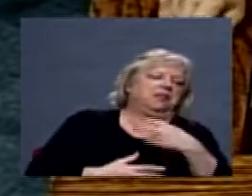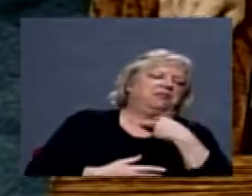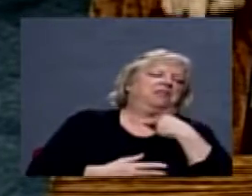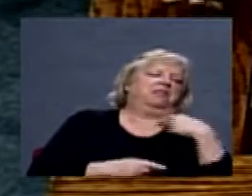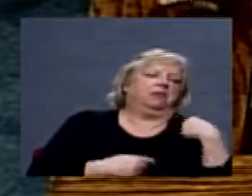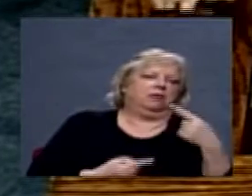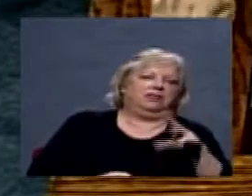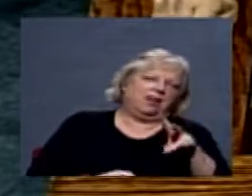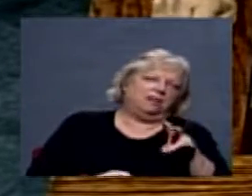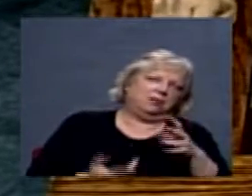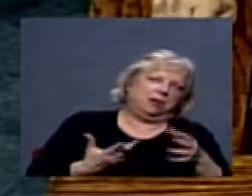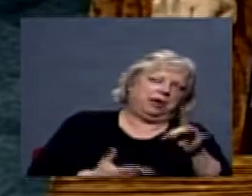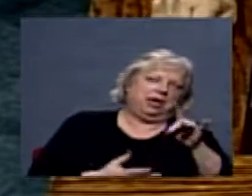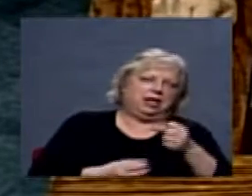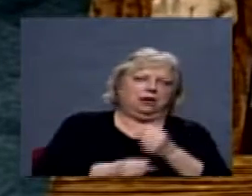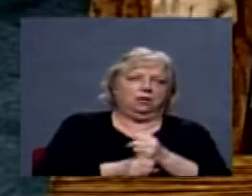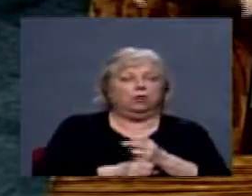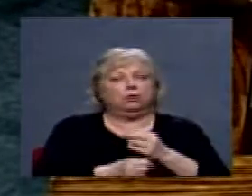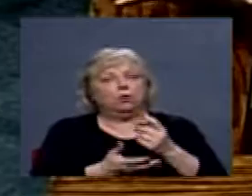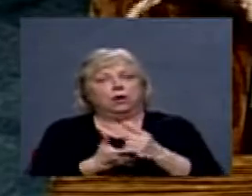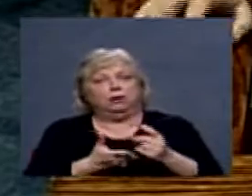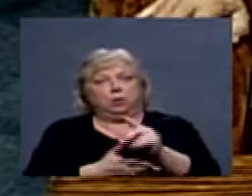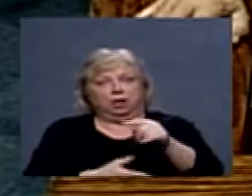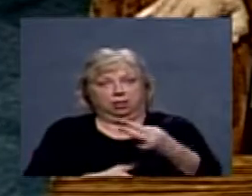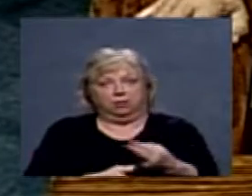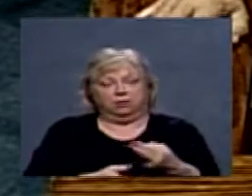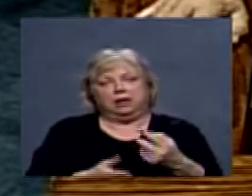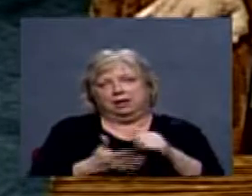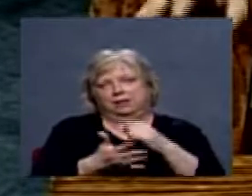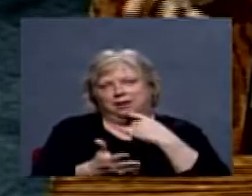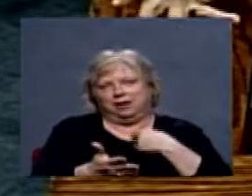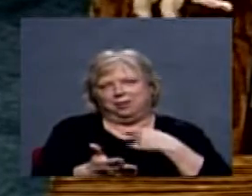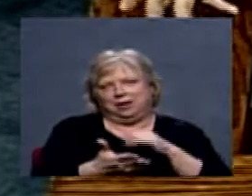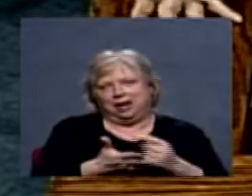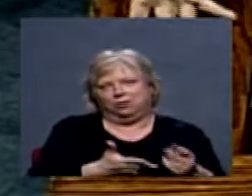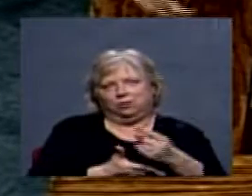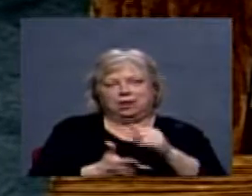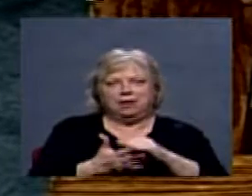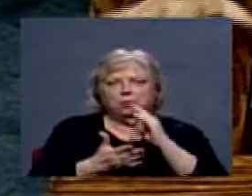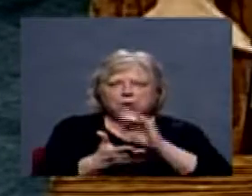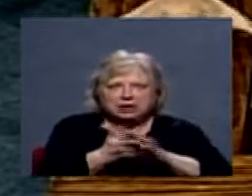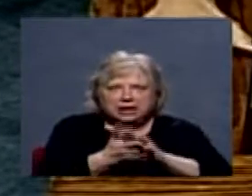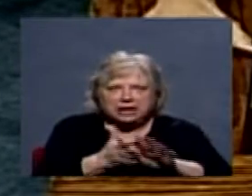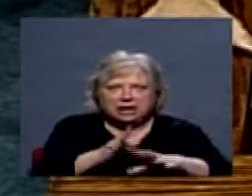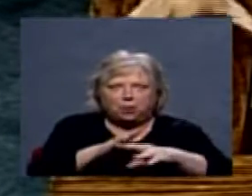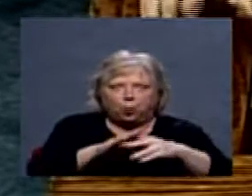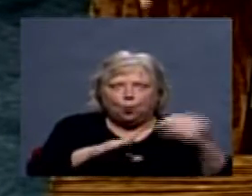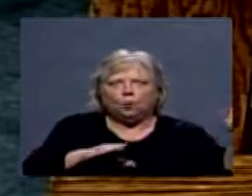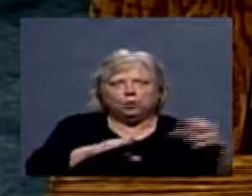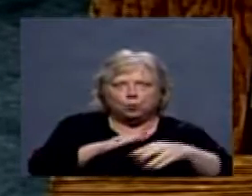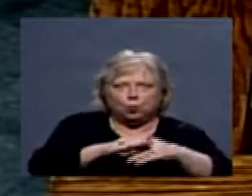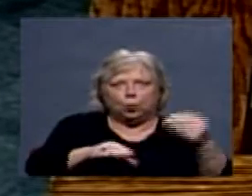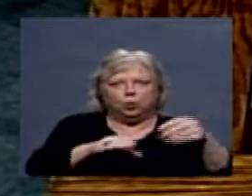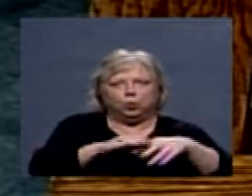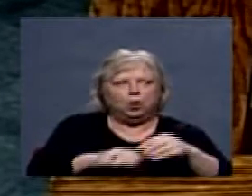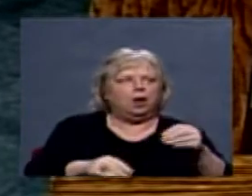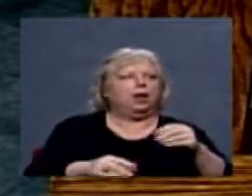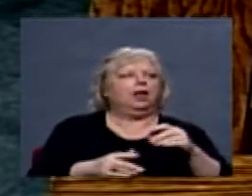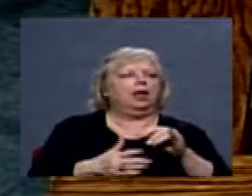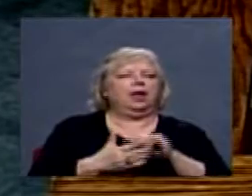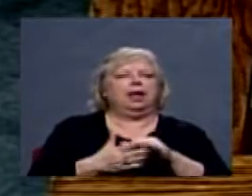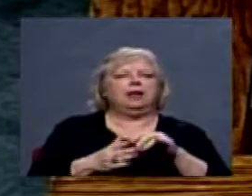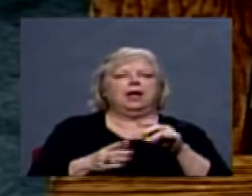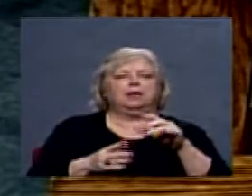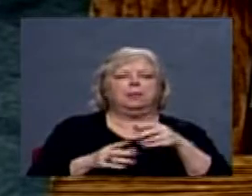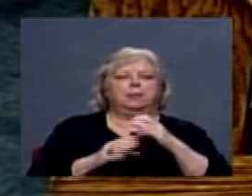be done probably next Thursday. That's what they're telling me anyway. And then it's going to be in the process of the drain